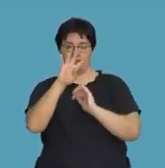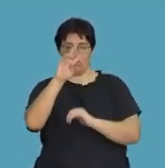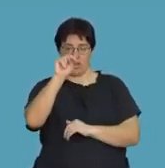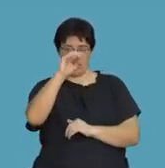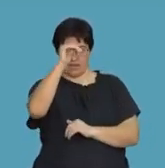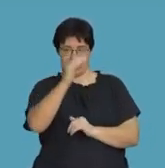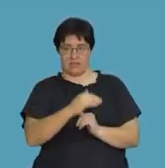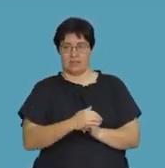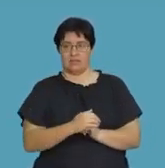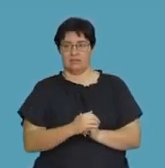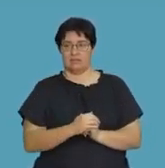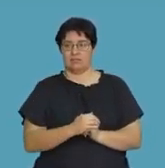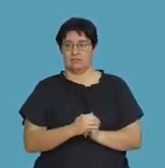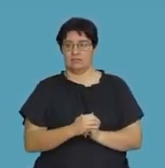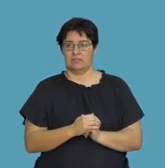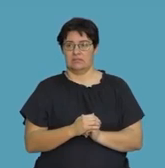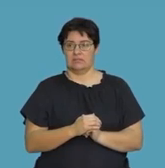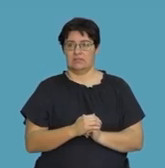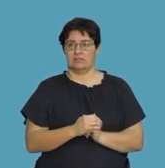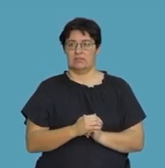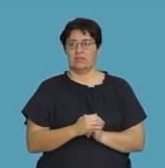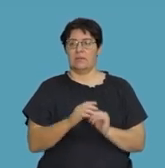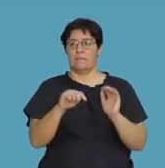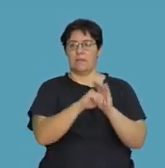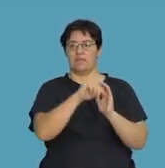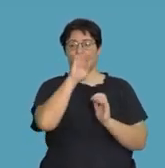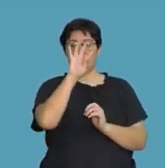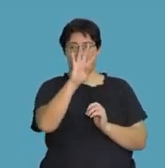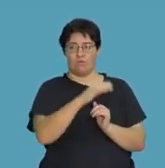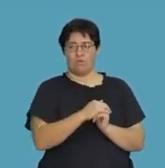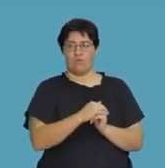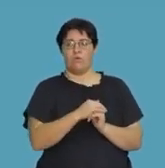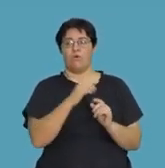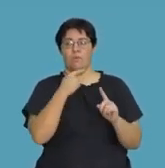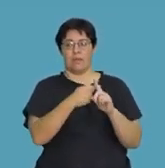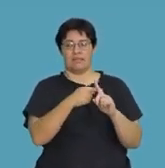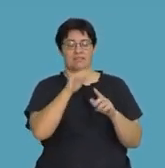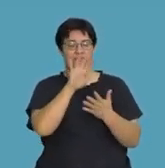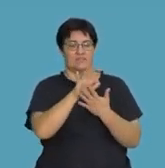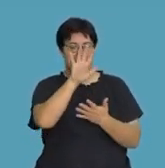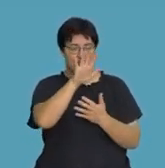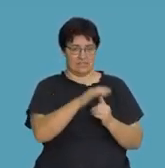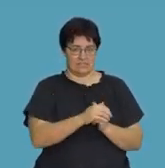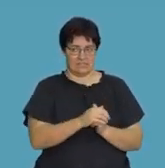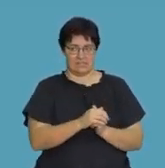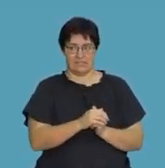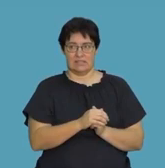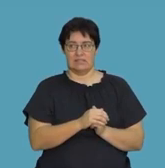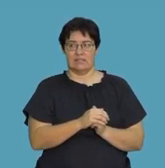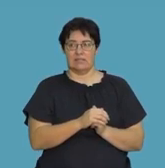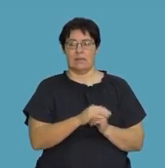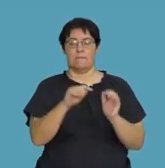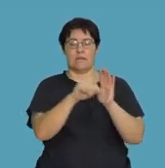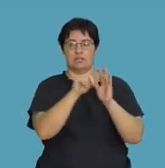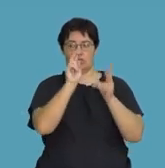I will just write the whole thing as well, -4 plus 15, and then minus the